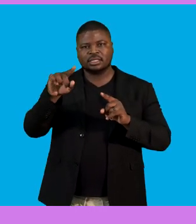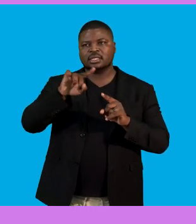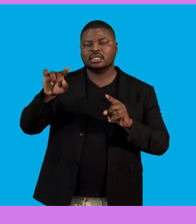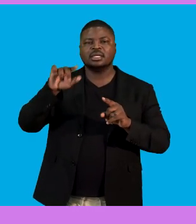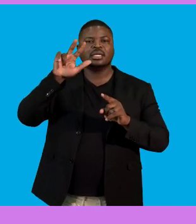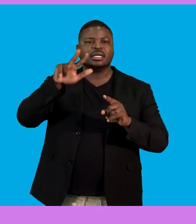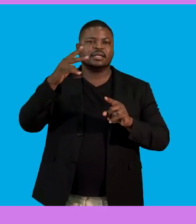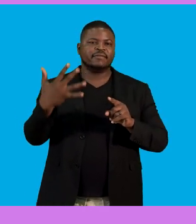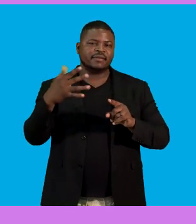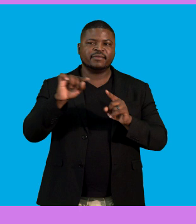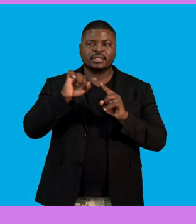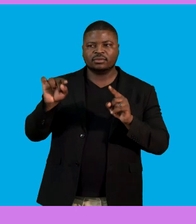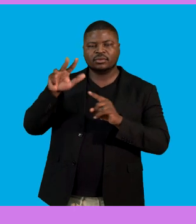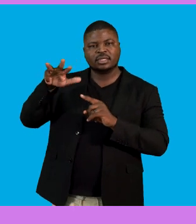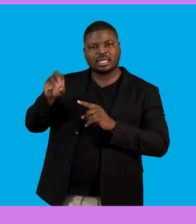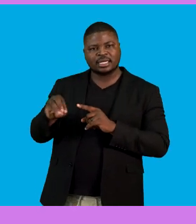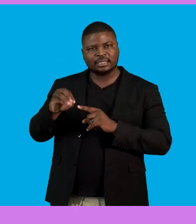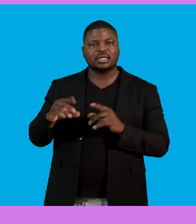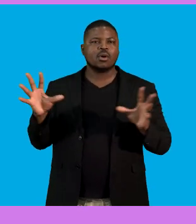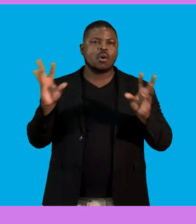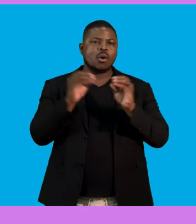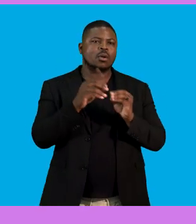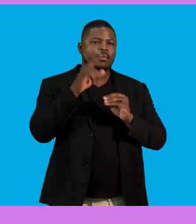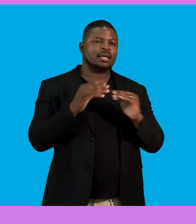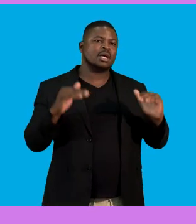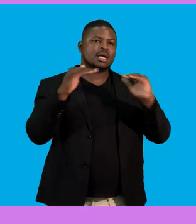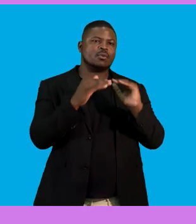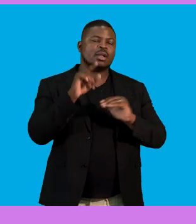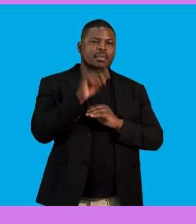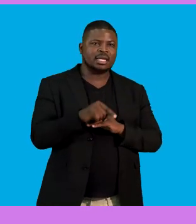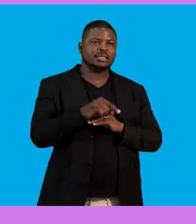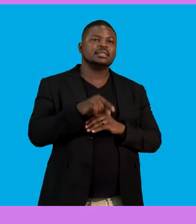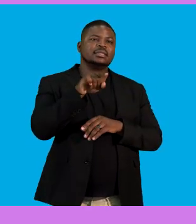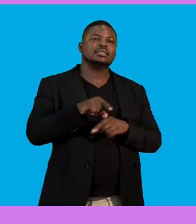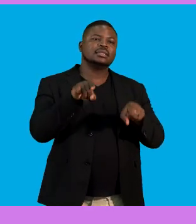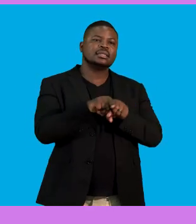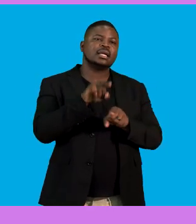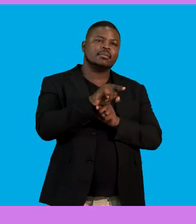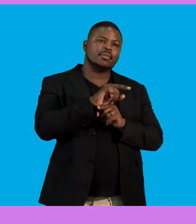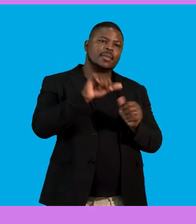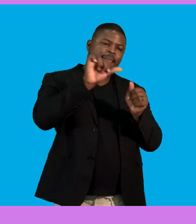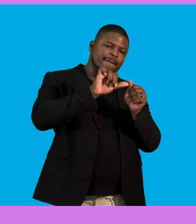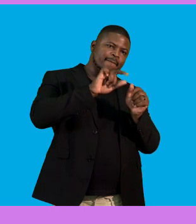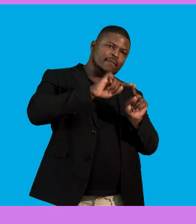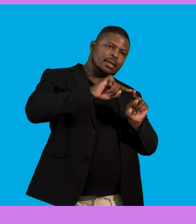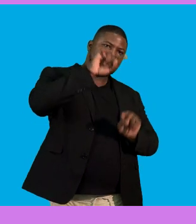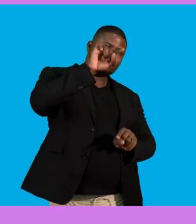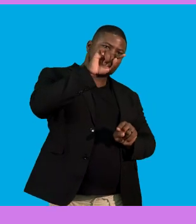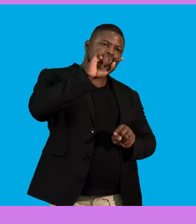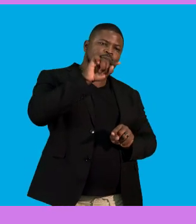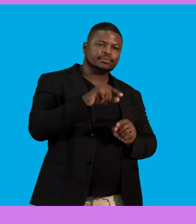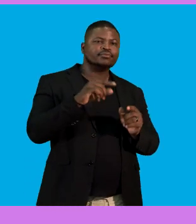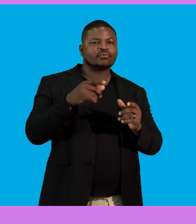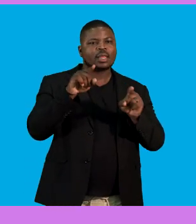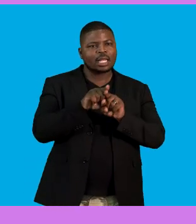to 90, 5. So the interval should always be equal. And then even the width of the bars, if you can check the bar, this bar